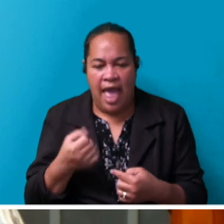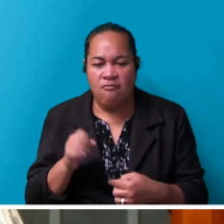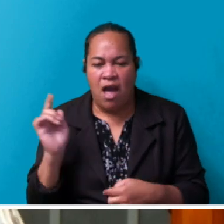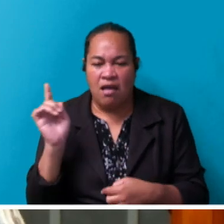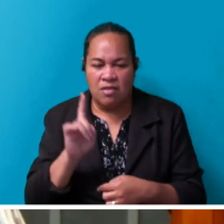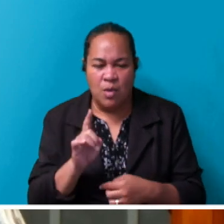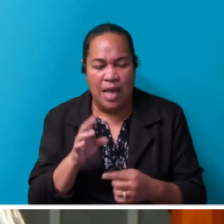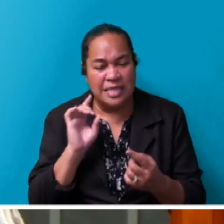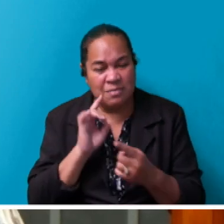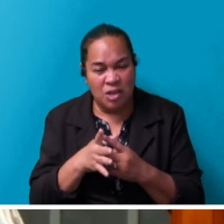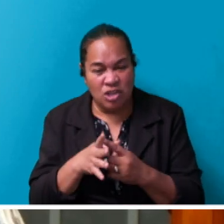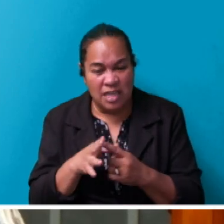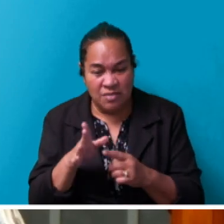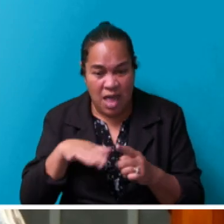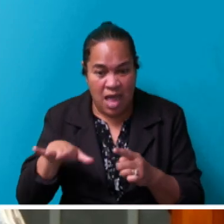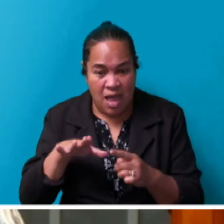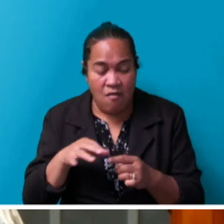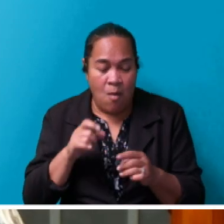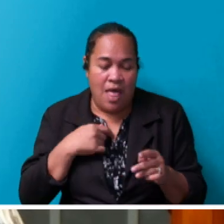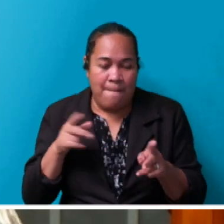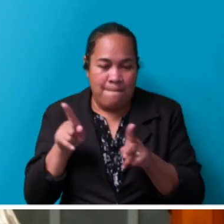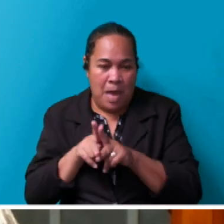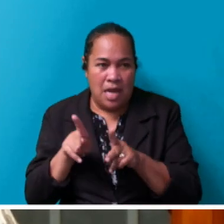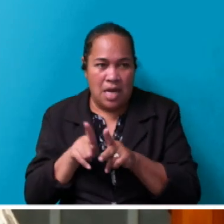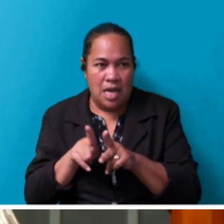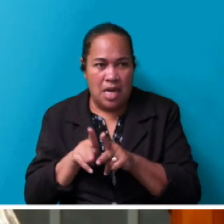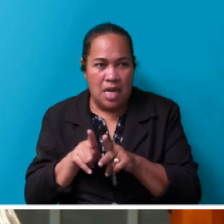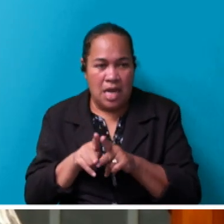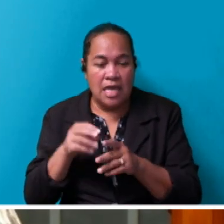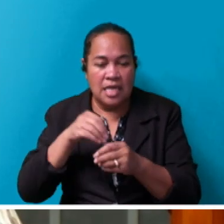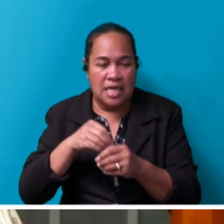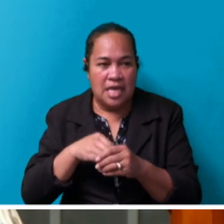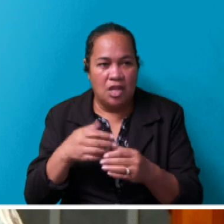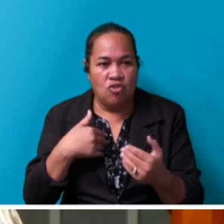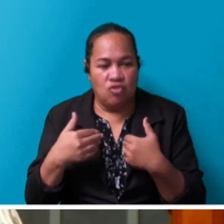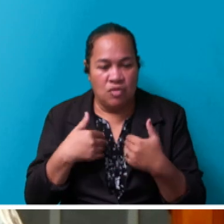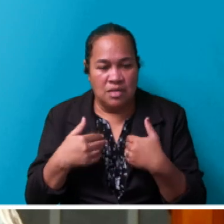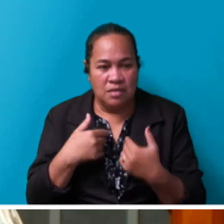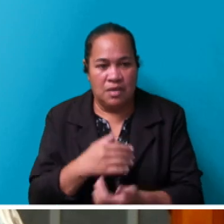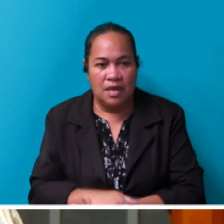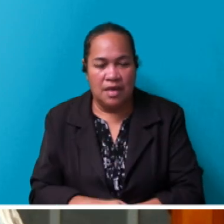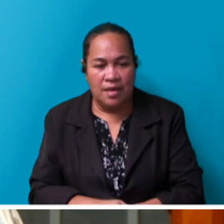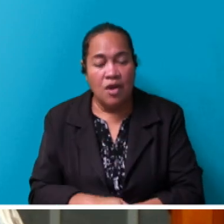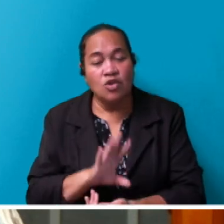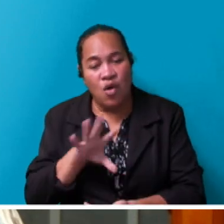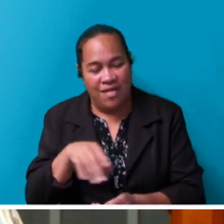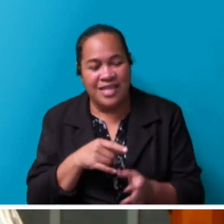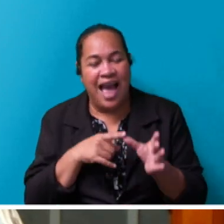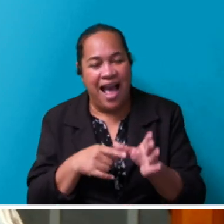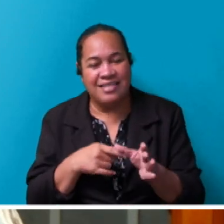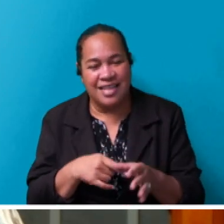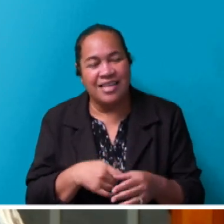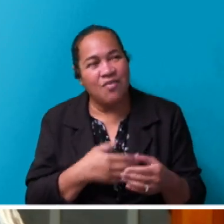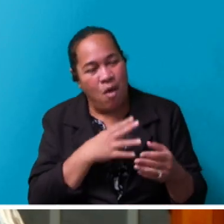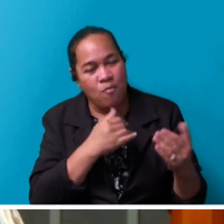area specialists from our partner university. That is the answers provided by the VC.